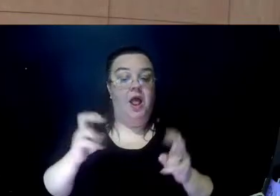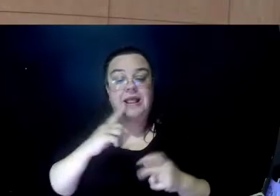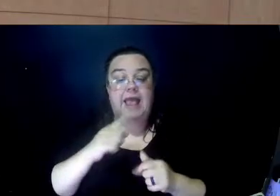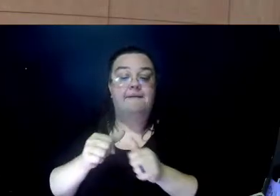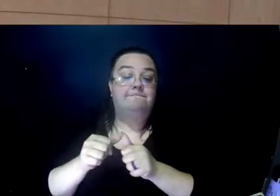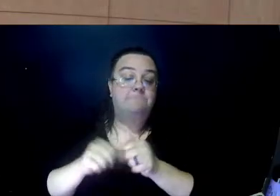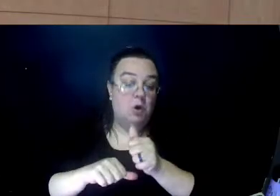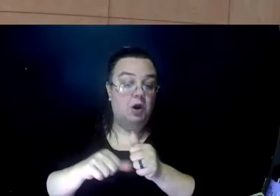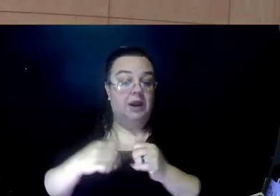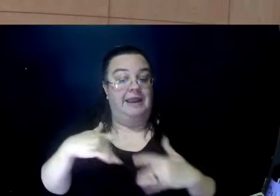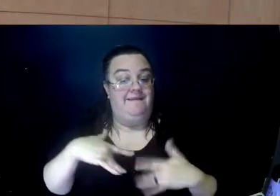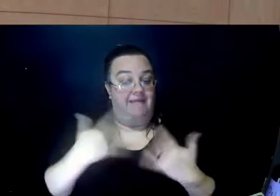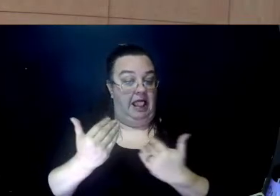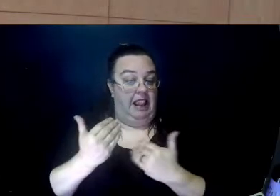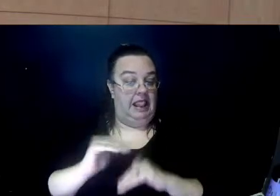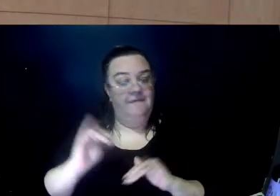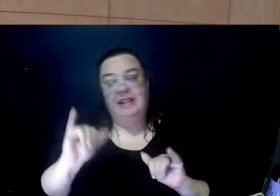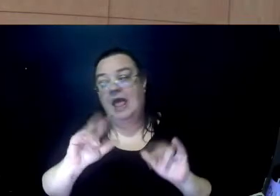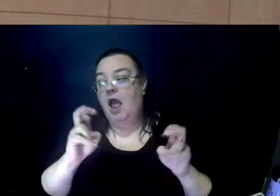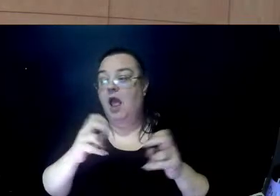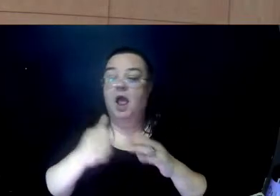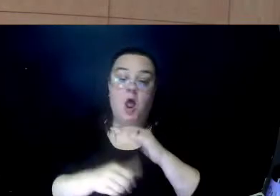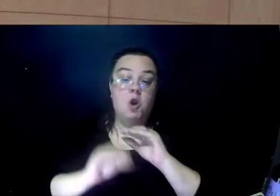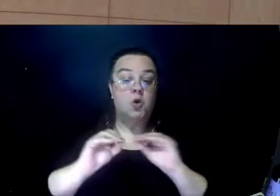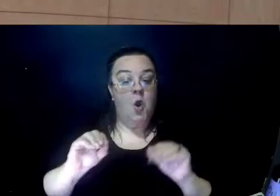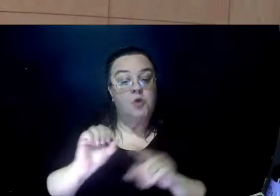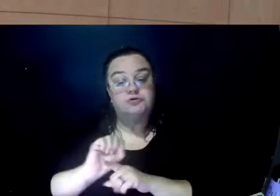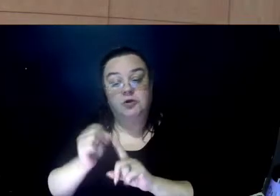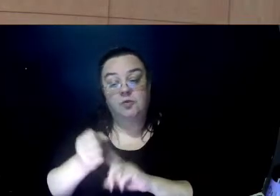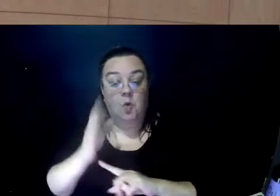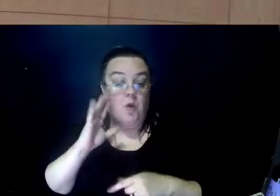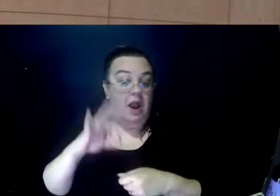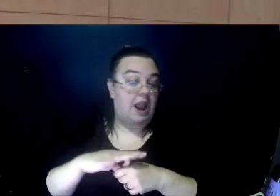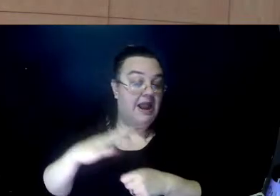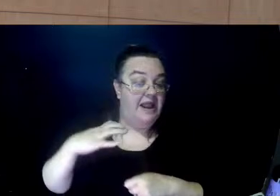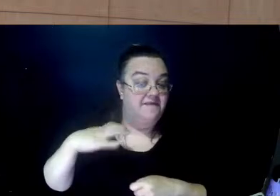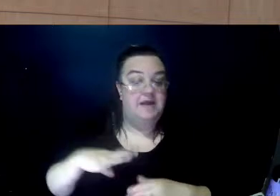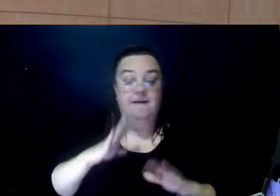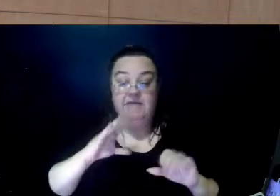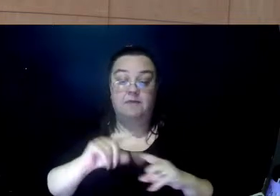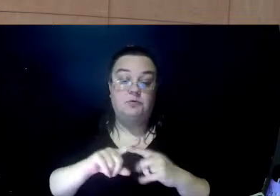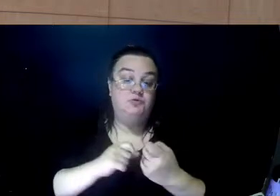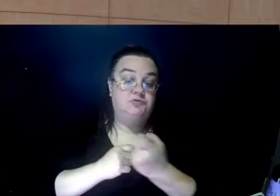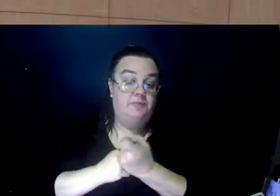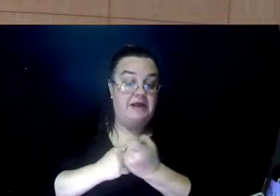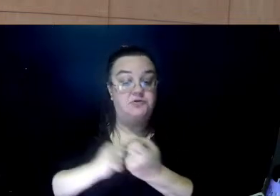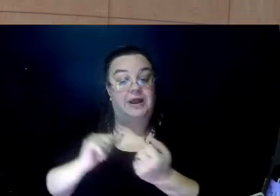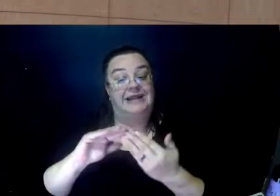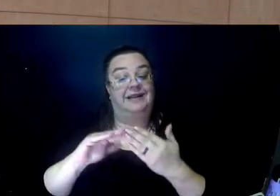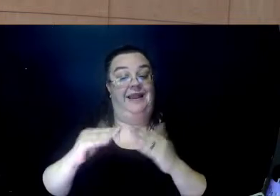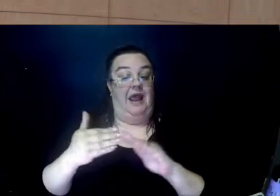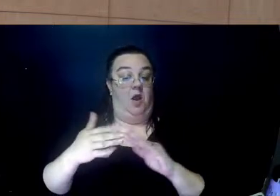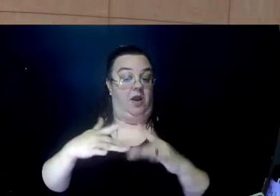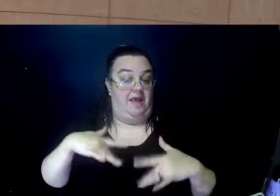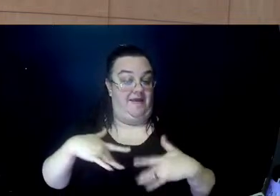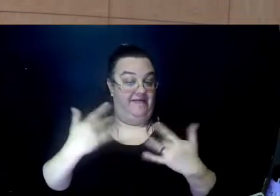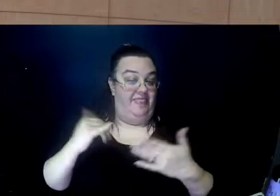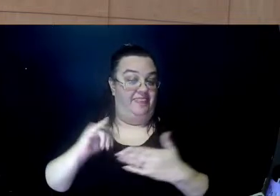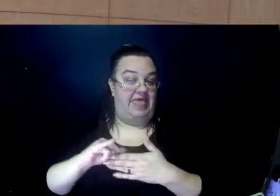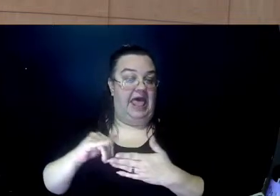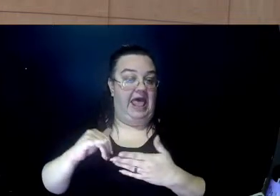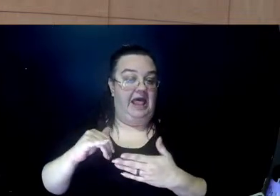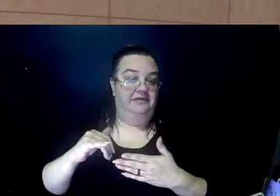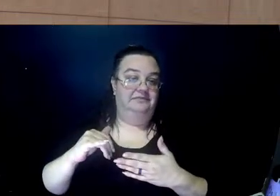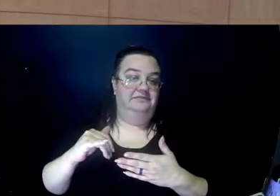limit. Like, under no circumstances would an elected official be able to sponsor a town event that incurred more than